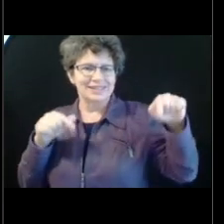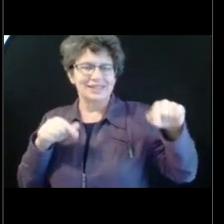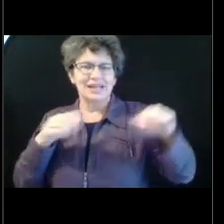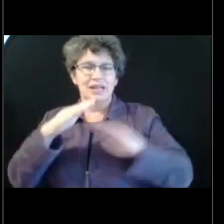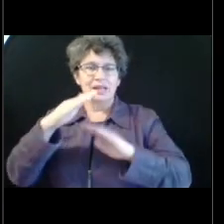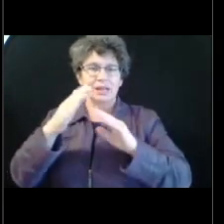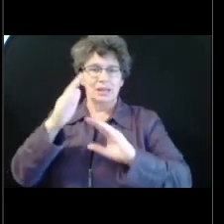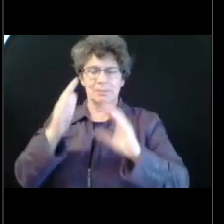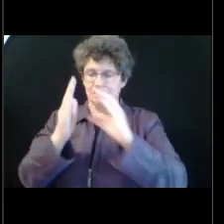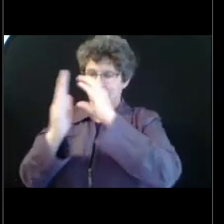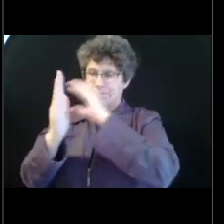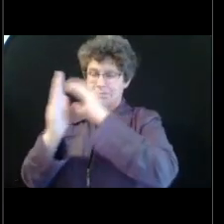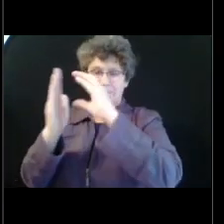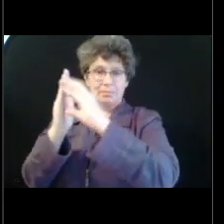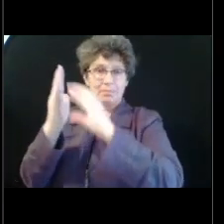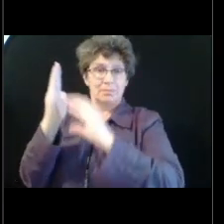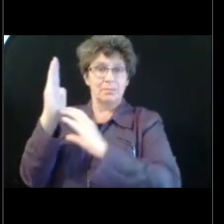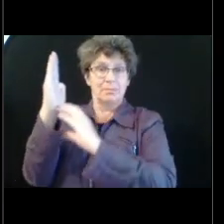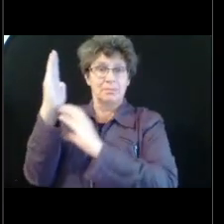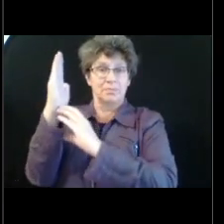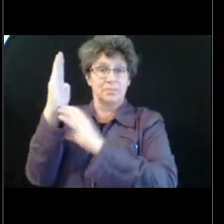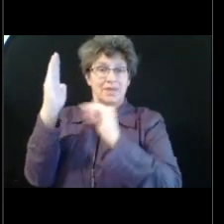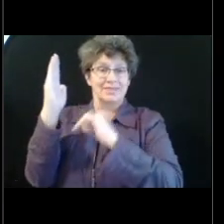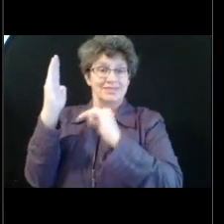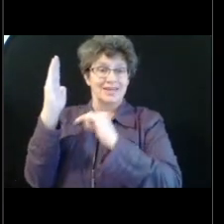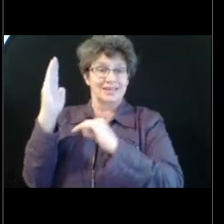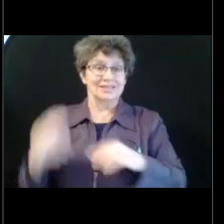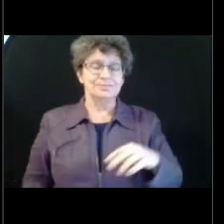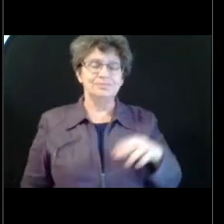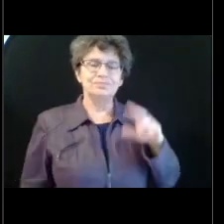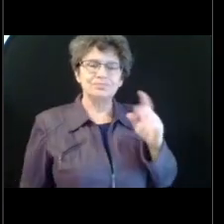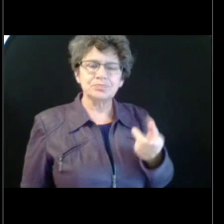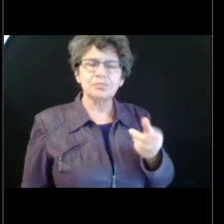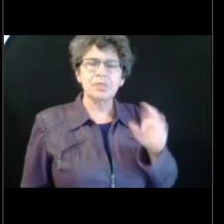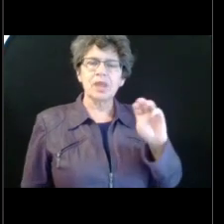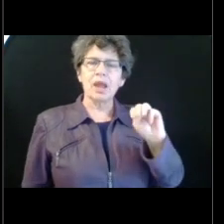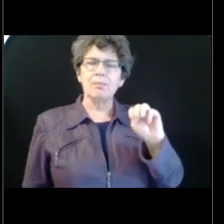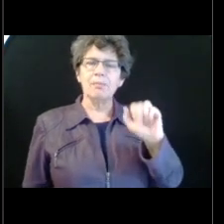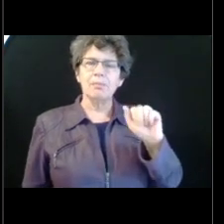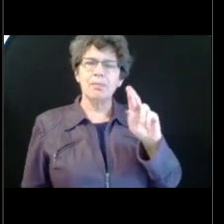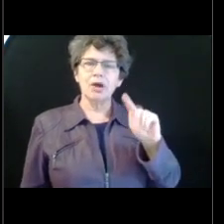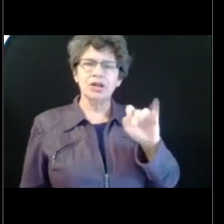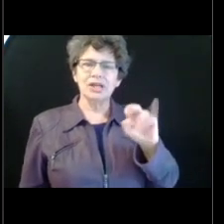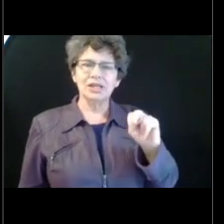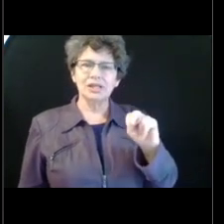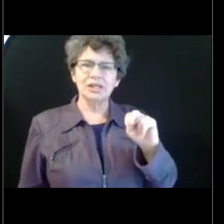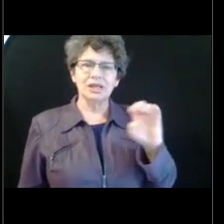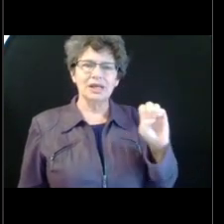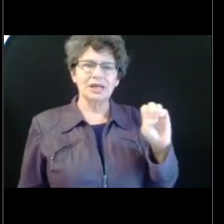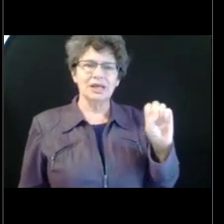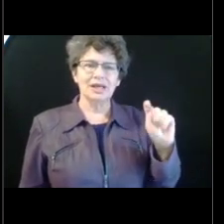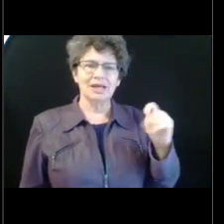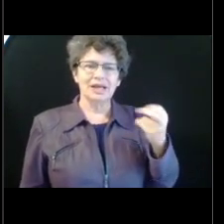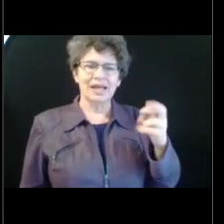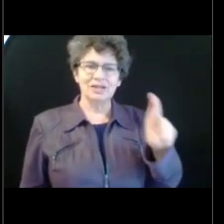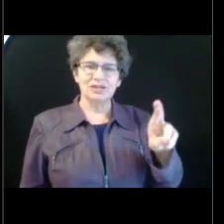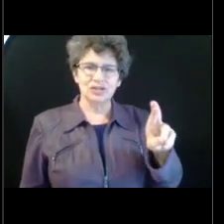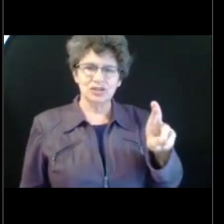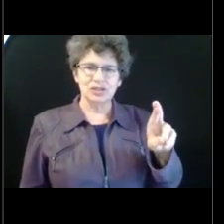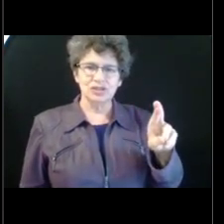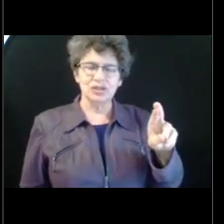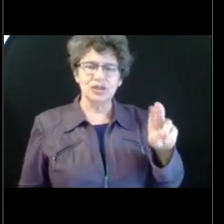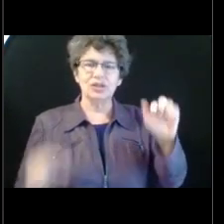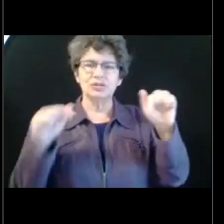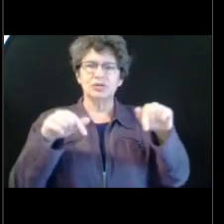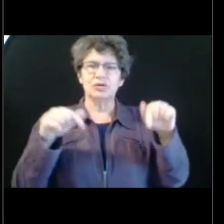these wonderful stuffed, warm-looking orange parkas. Before the time when they